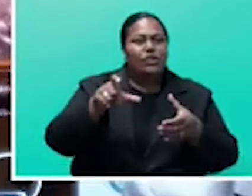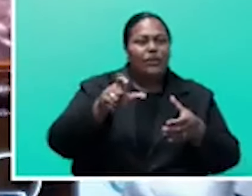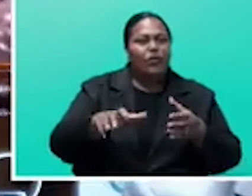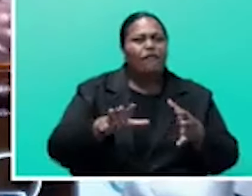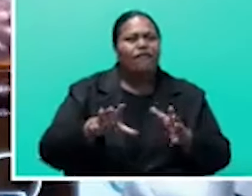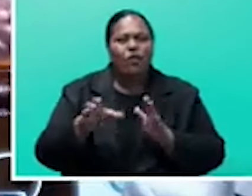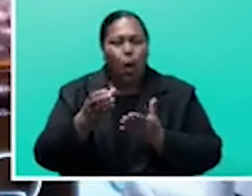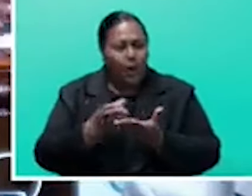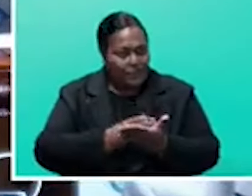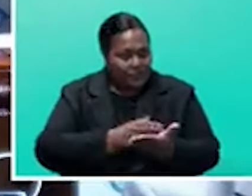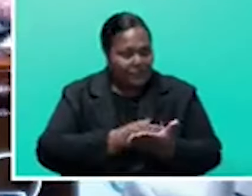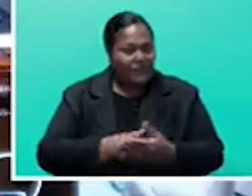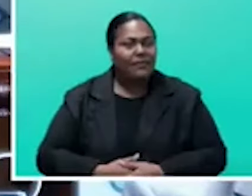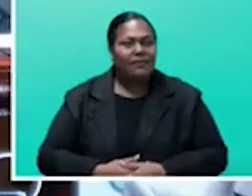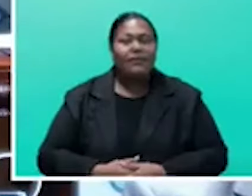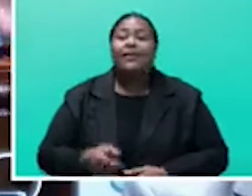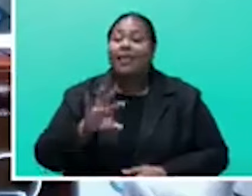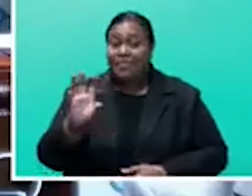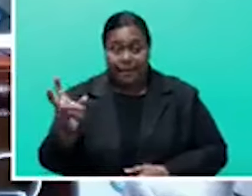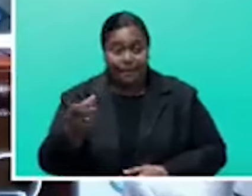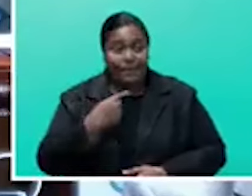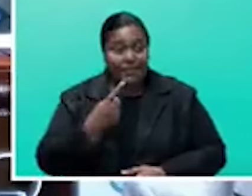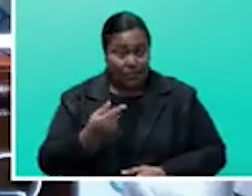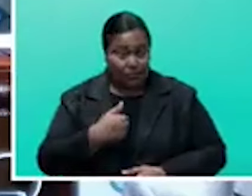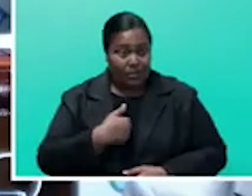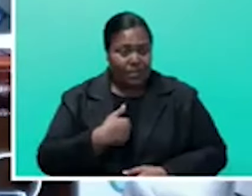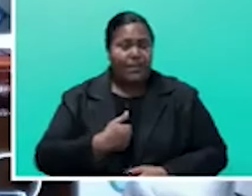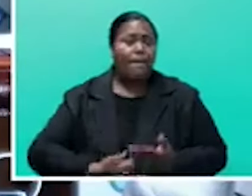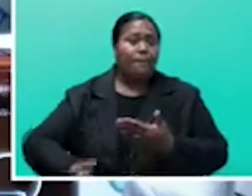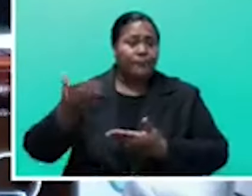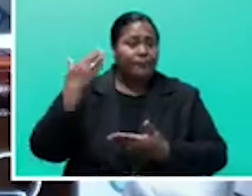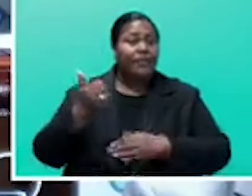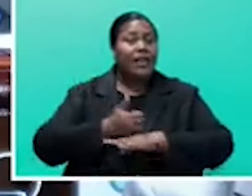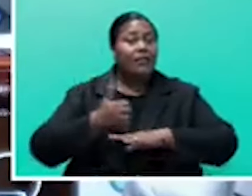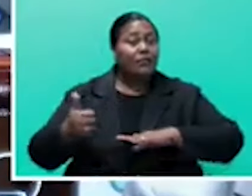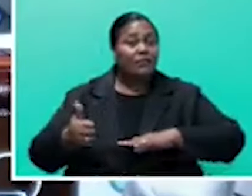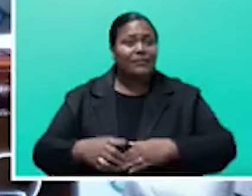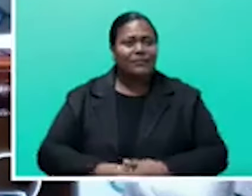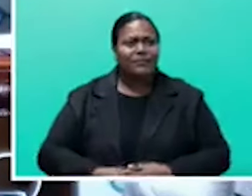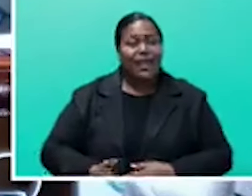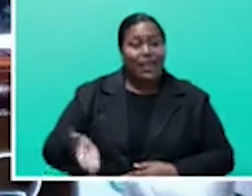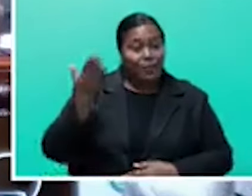they said to me was that the previous government, the previous administrator,